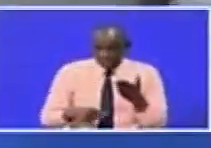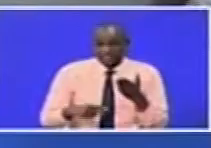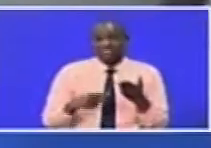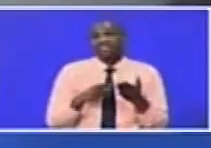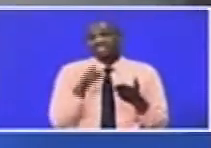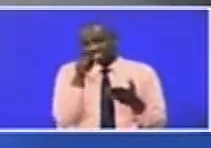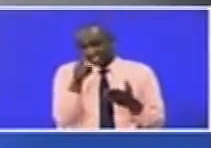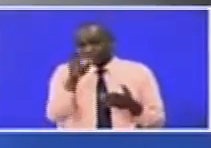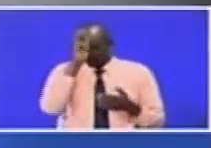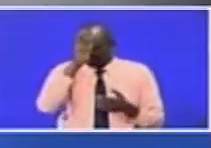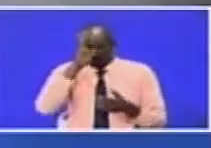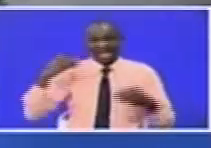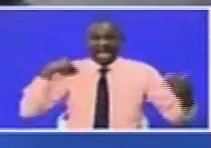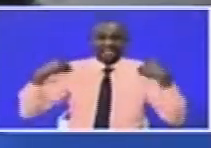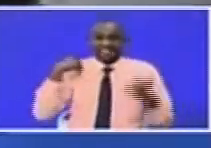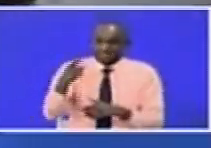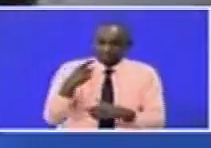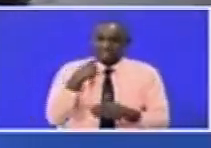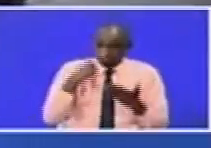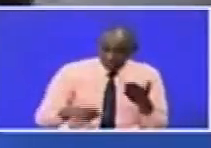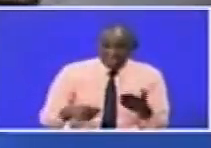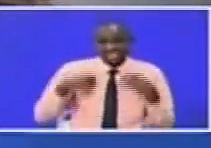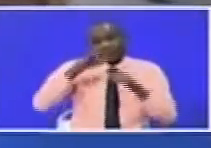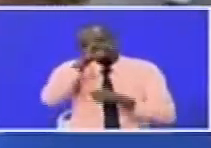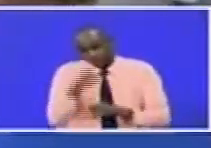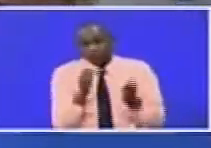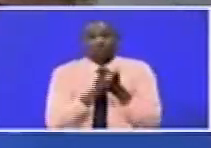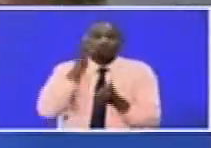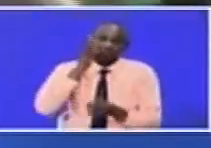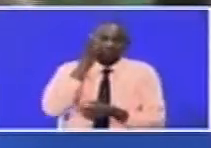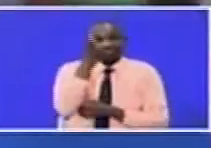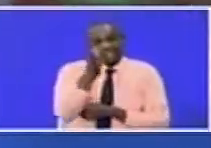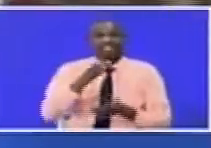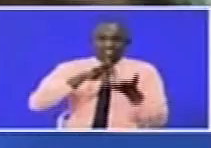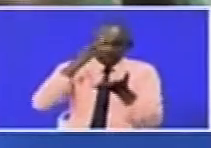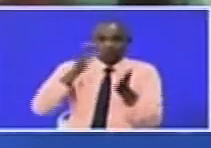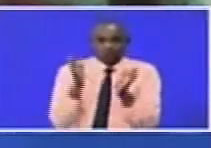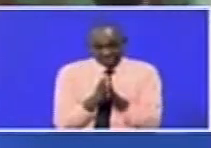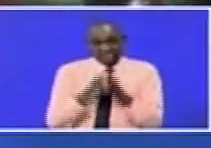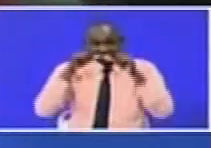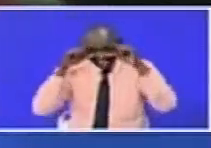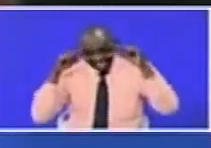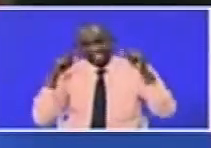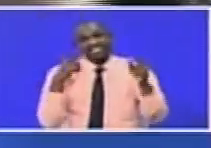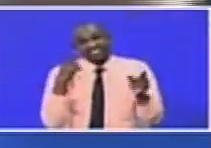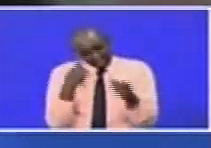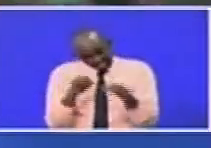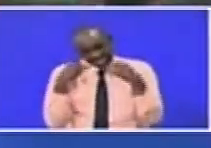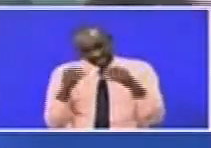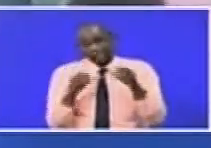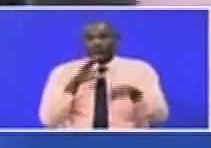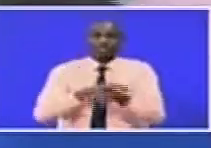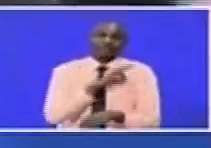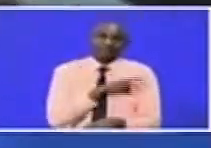they say is police harassment, still offer juices and fruit or sell cheap sunglasses and trinkets, trying to make a living